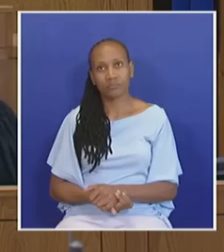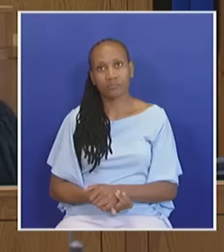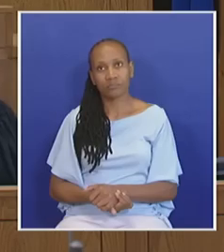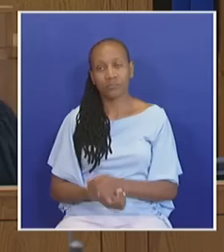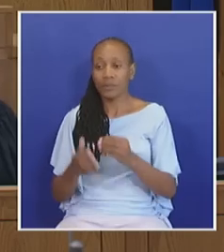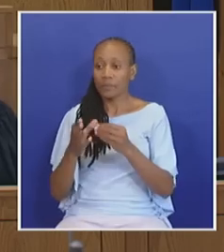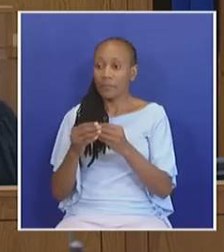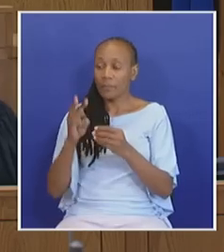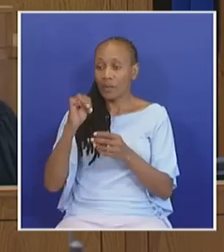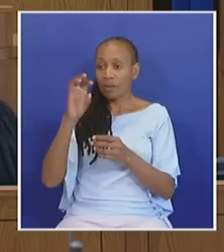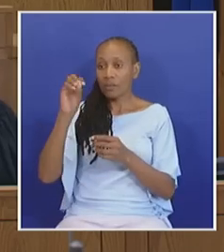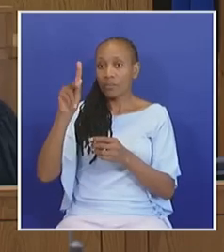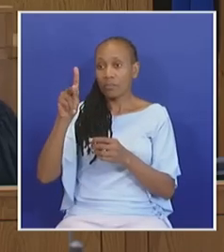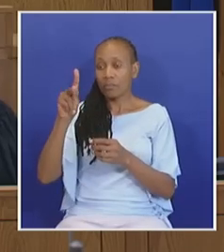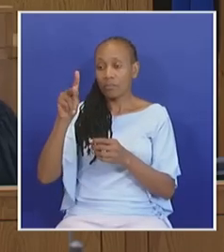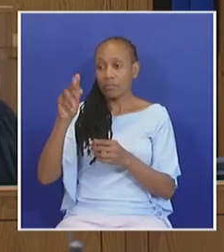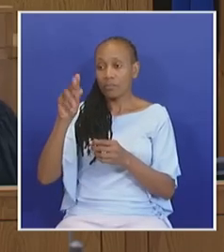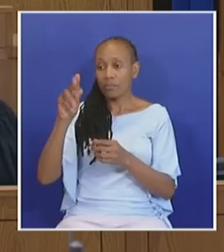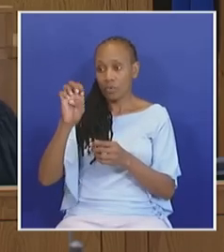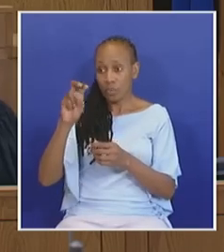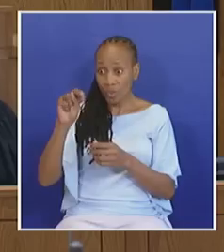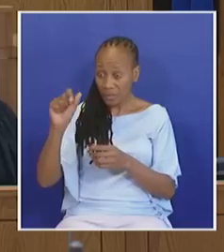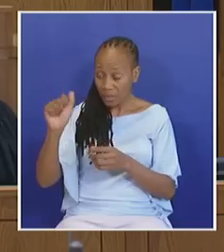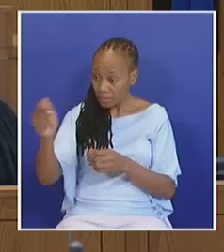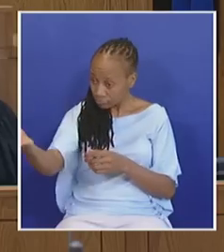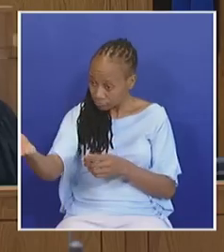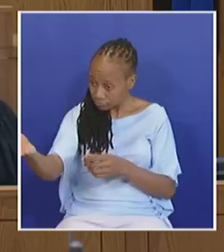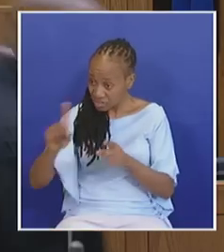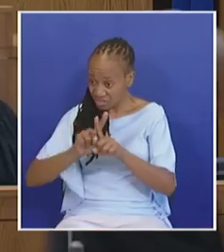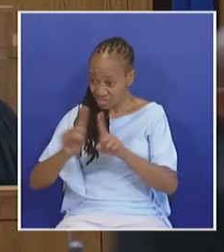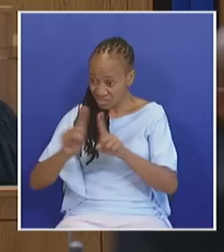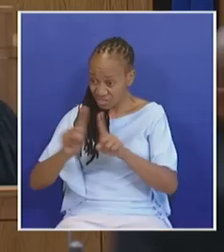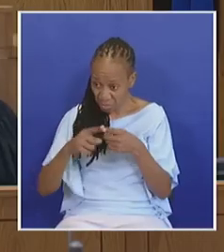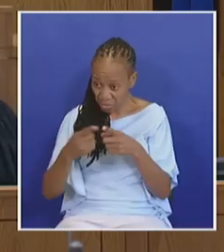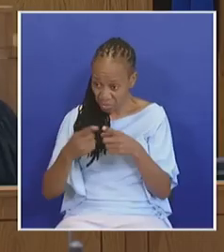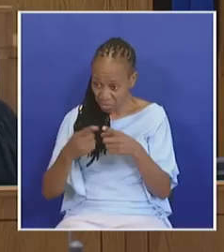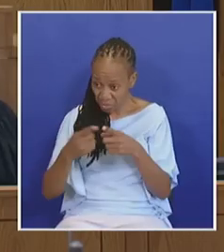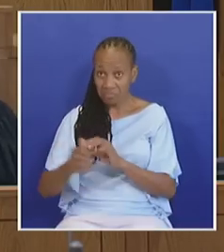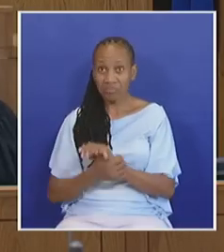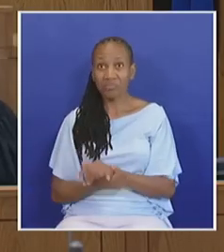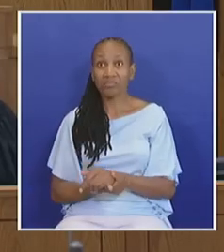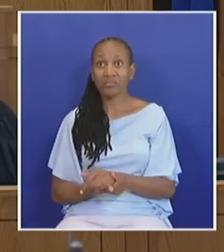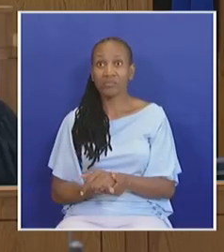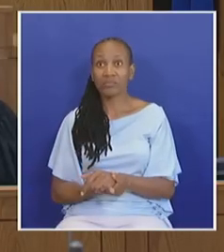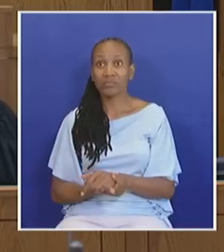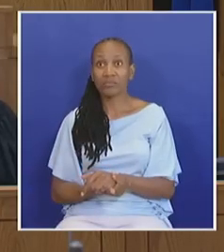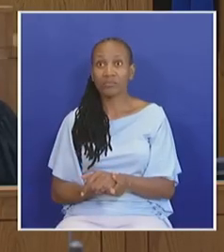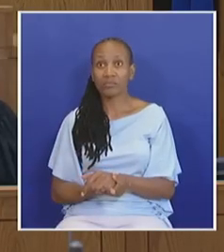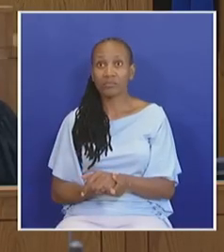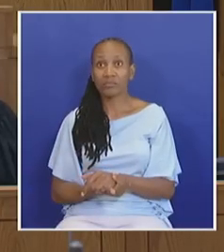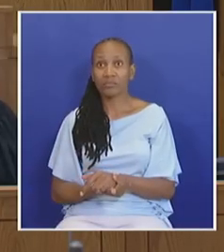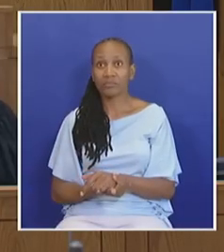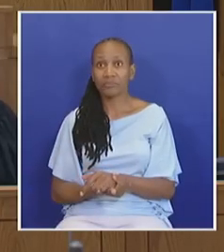Honorable Mkwena, it is a different point of order. It's a tweak of an order.